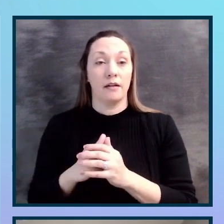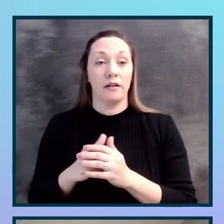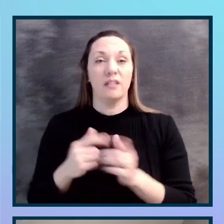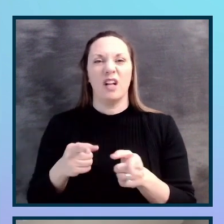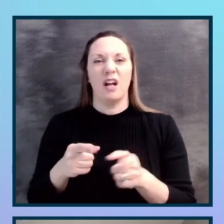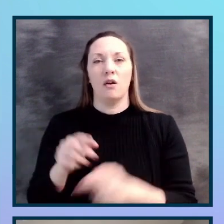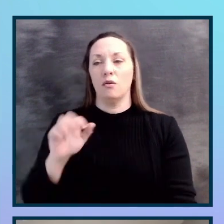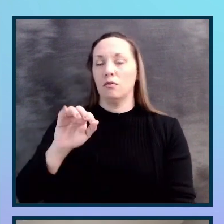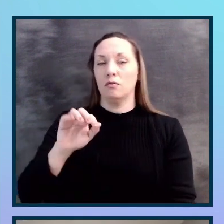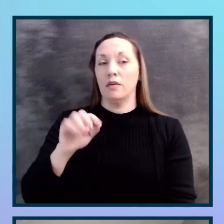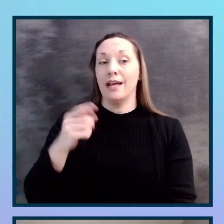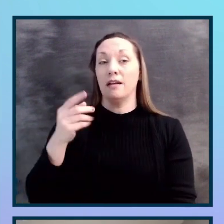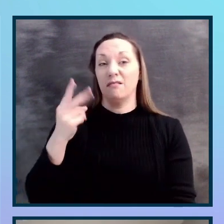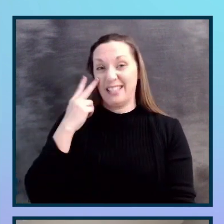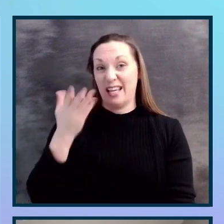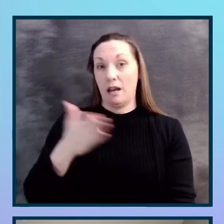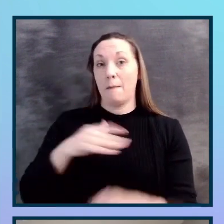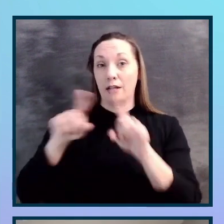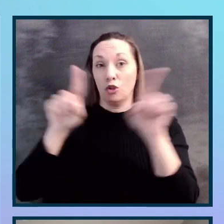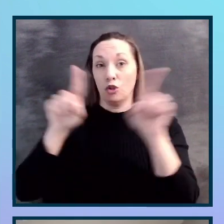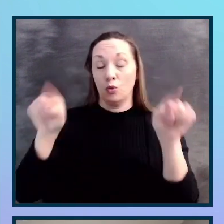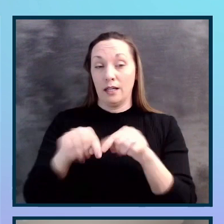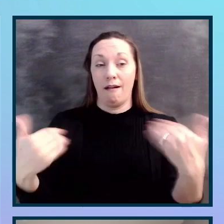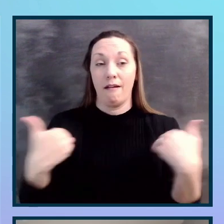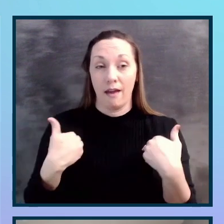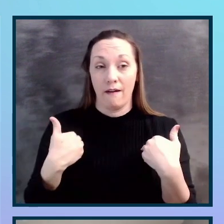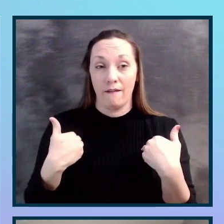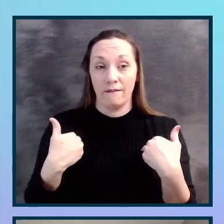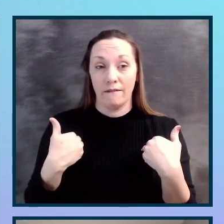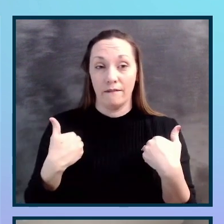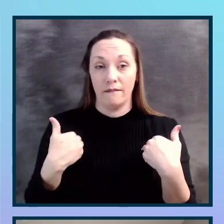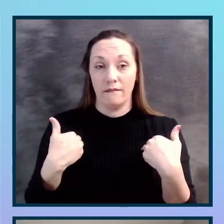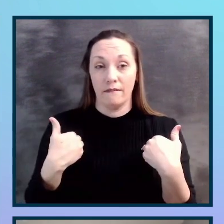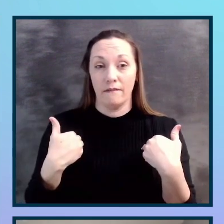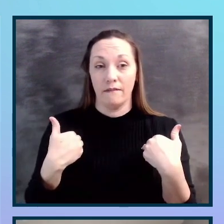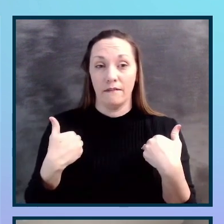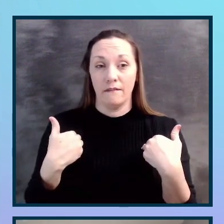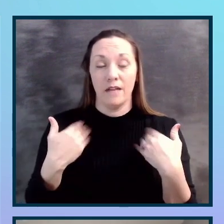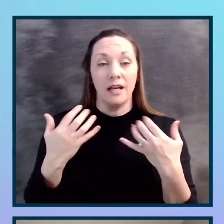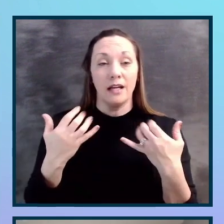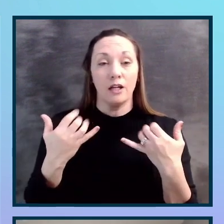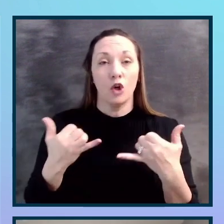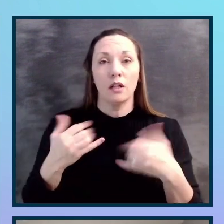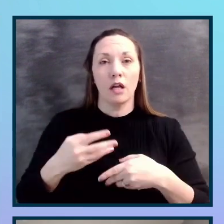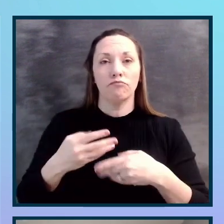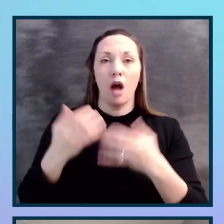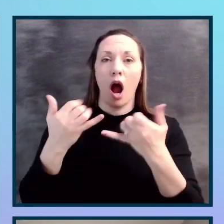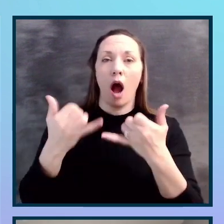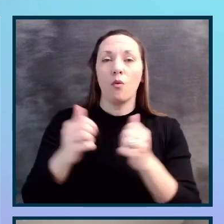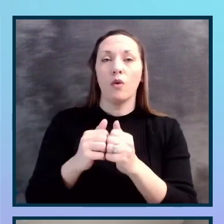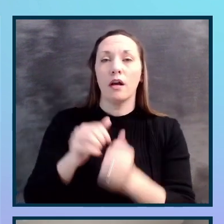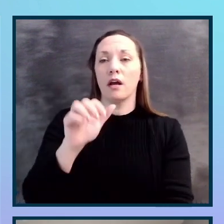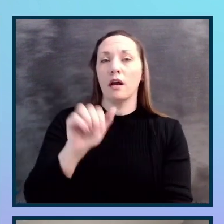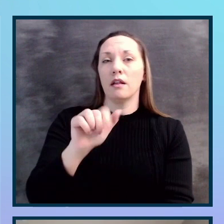So as you can see on my screen here, I have IntelliJ currently up with our new Axe